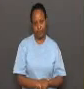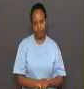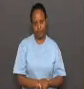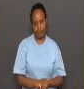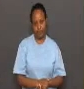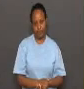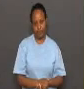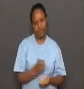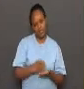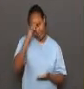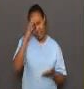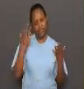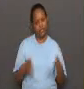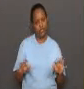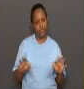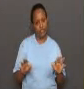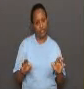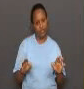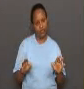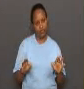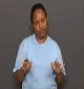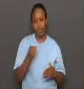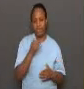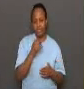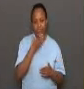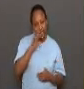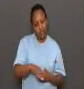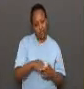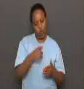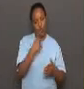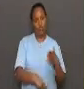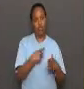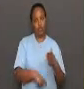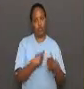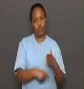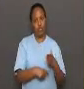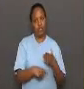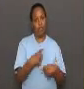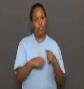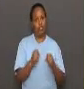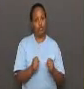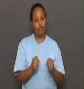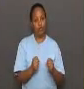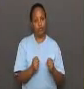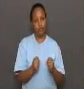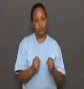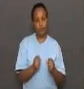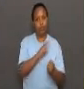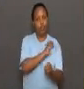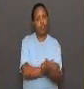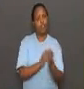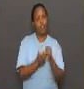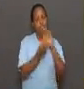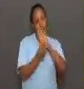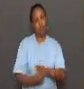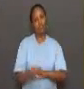We learned about the negative consequences that can result from an abuse of power.